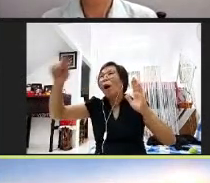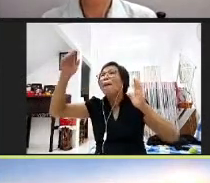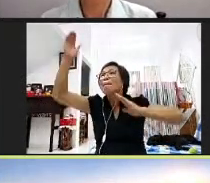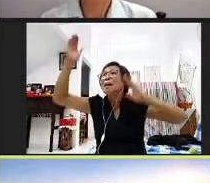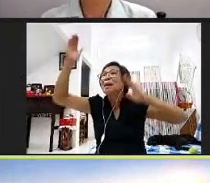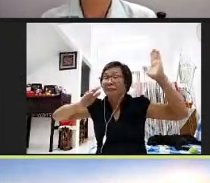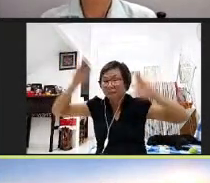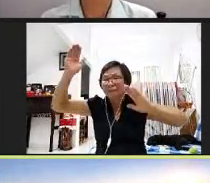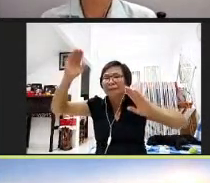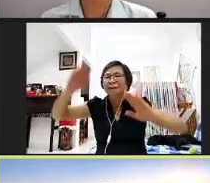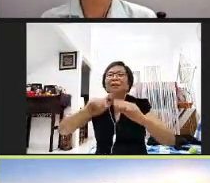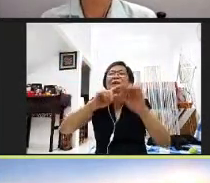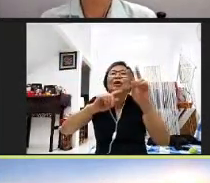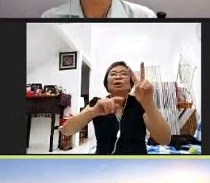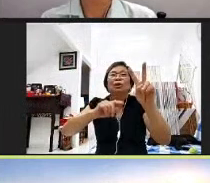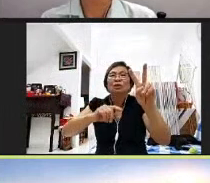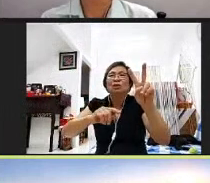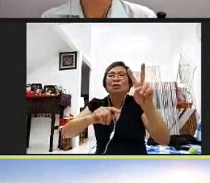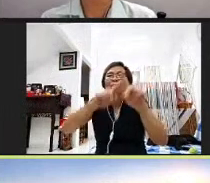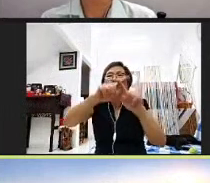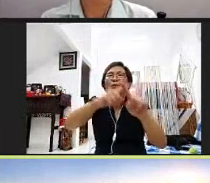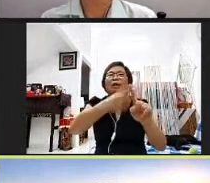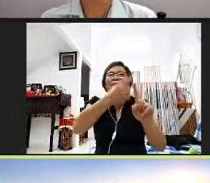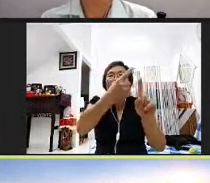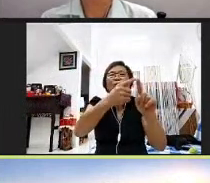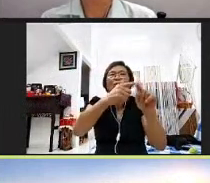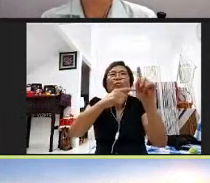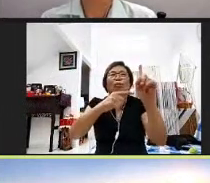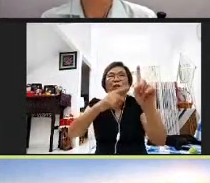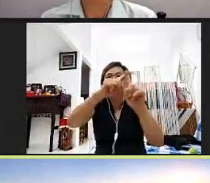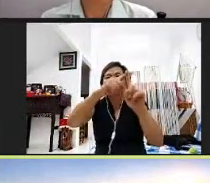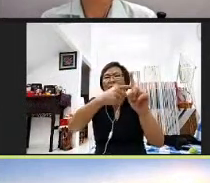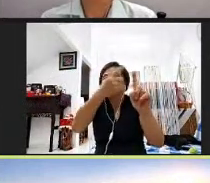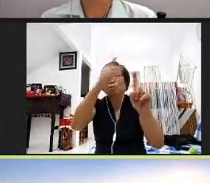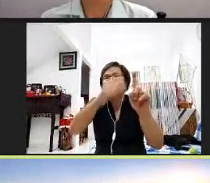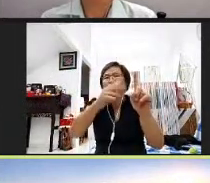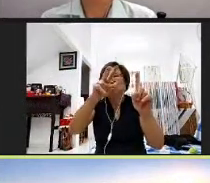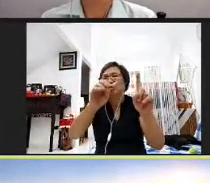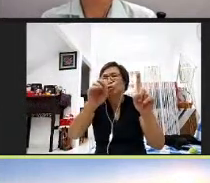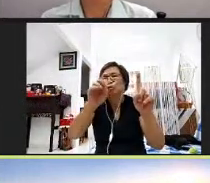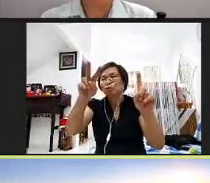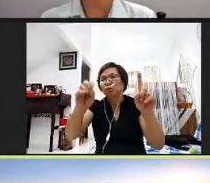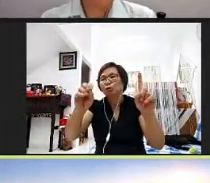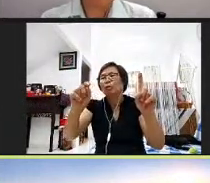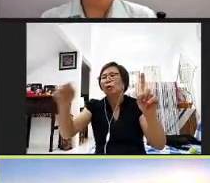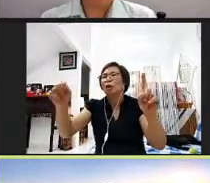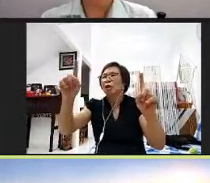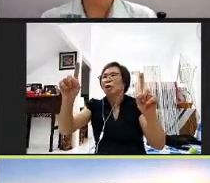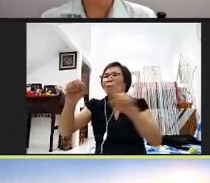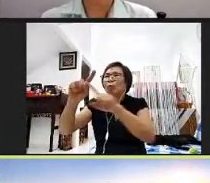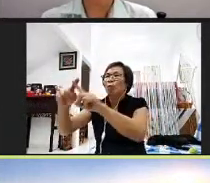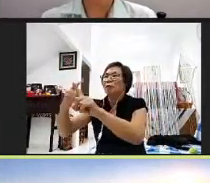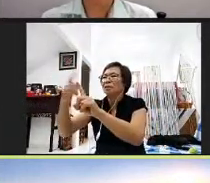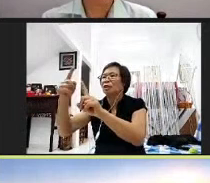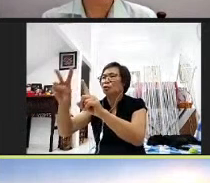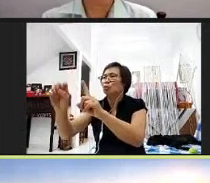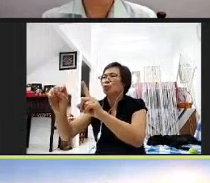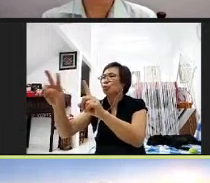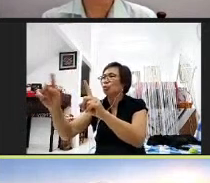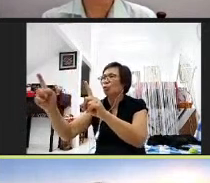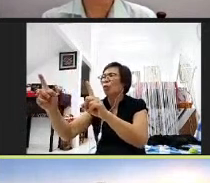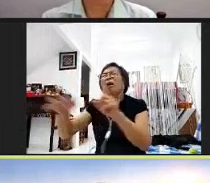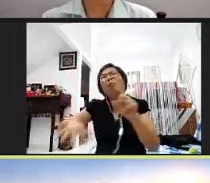January 2020 to January 2021, we have accumulated